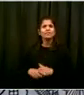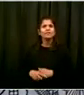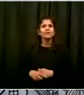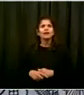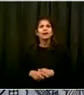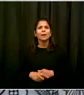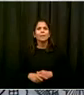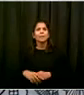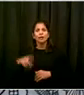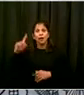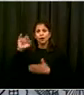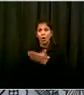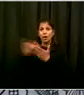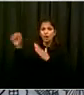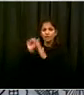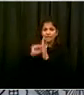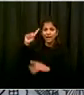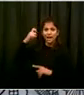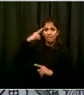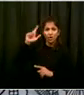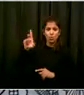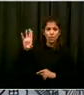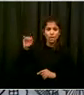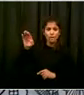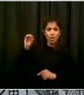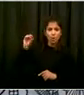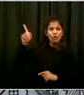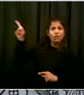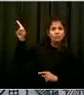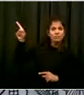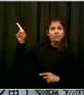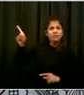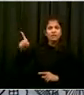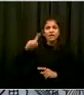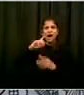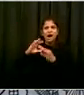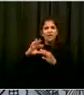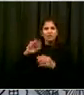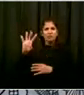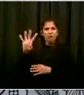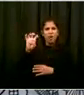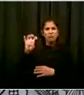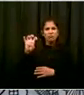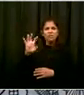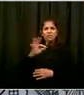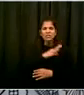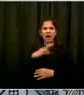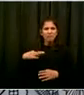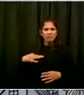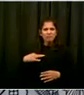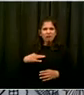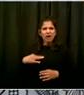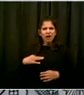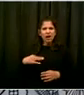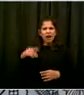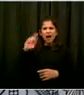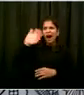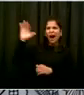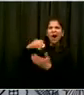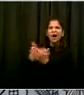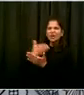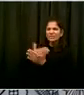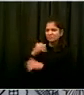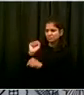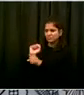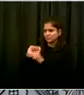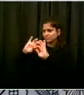personnel to work for his task force to do this enforcement. I know you said the other